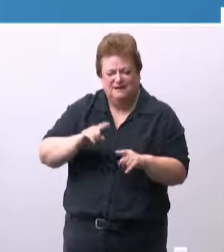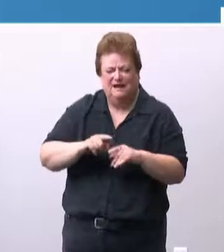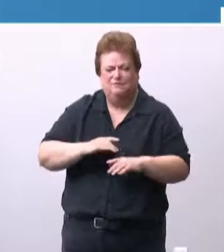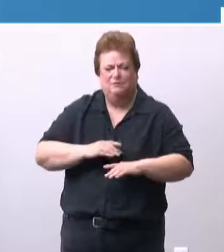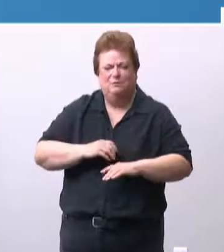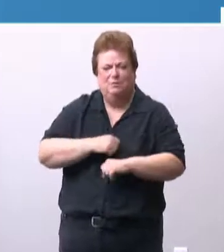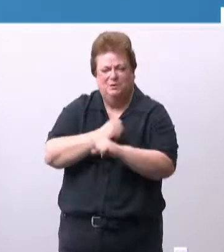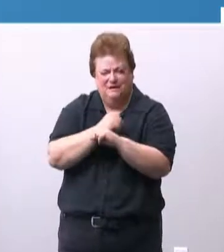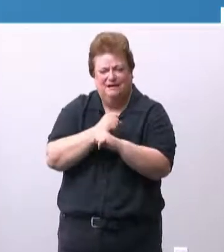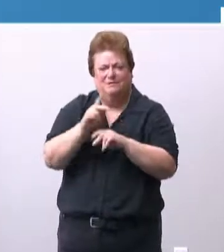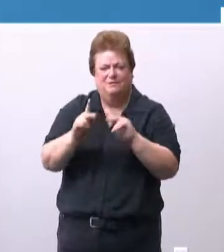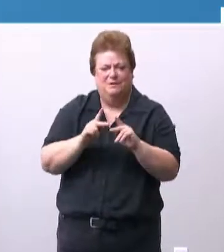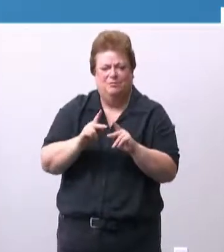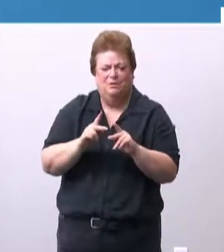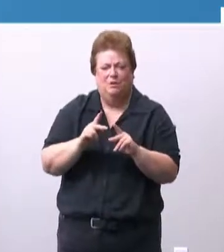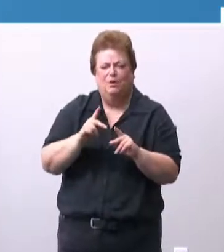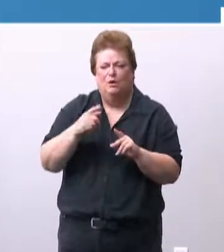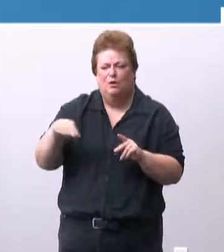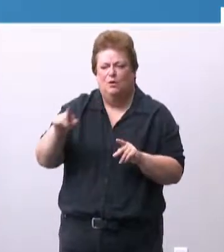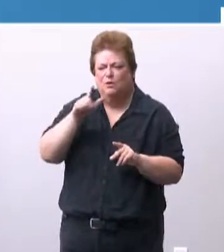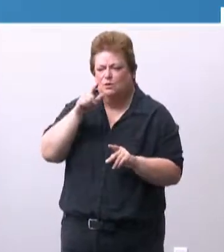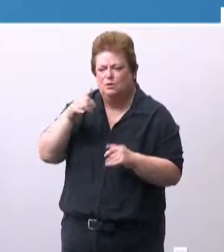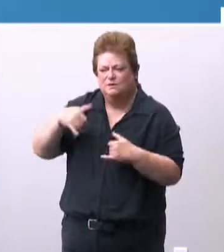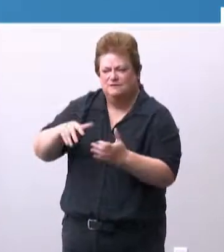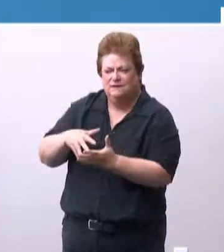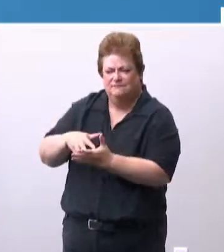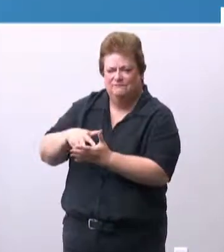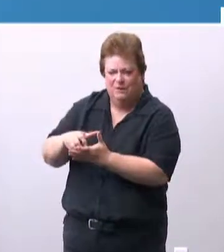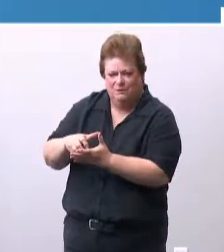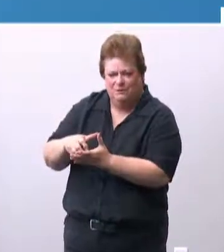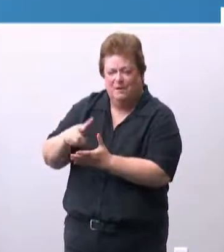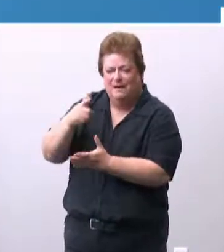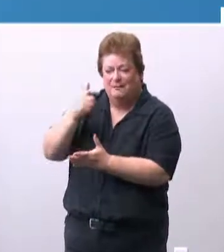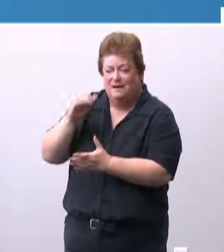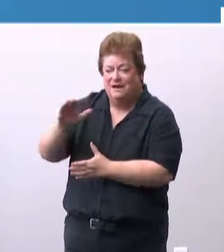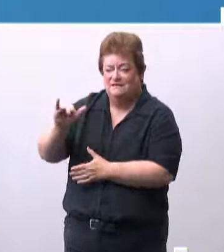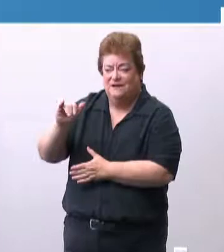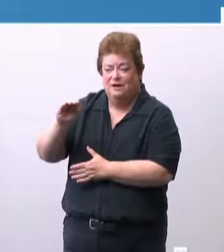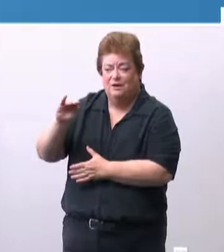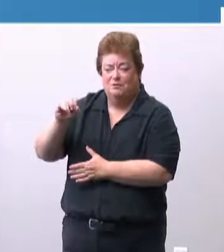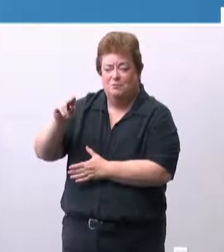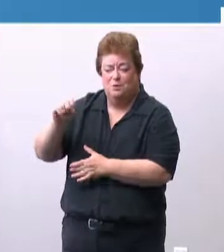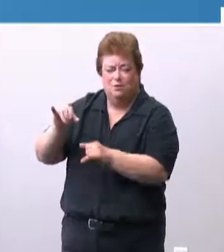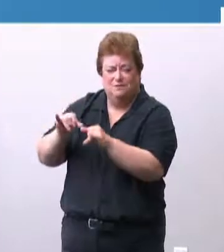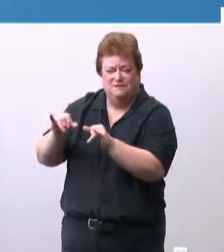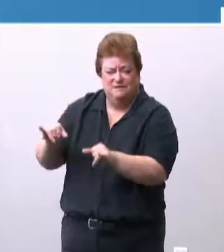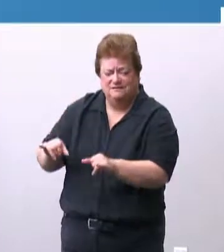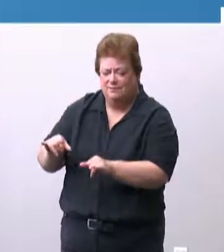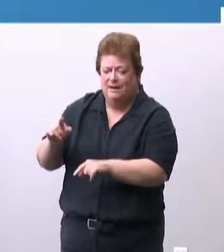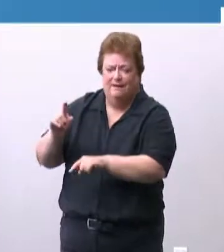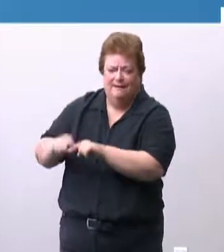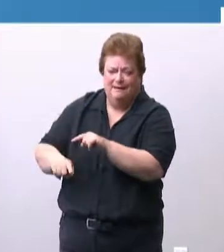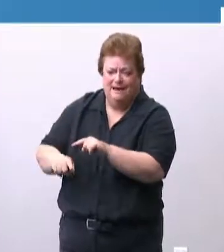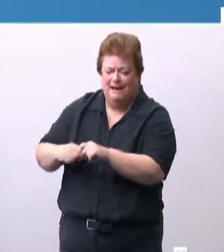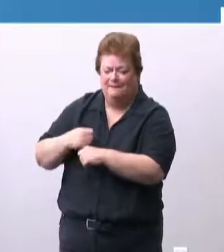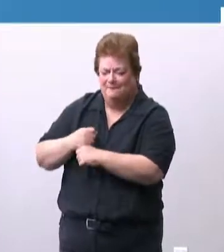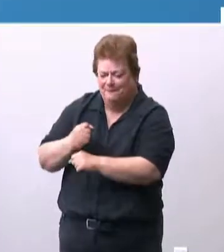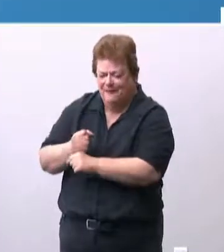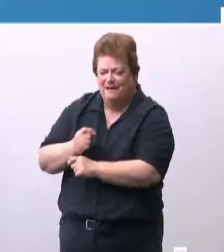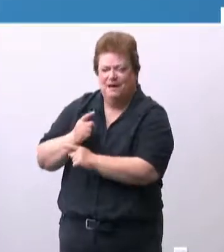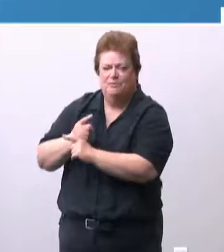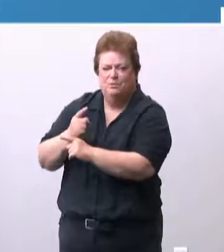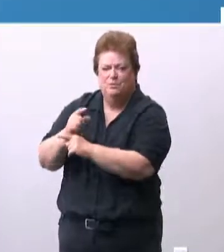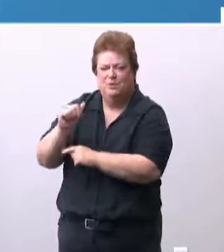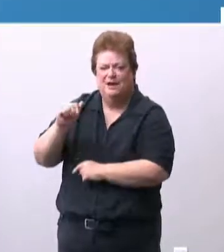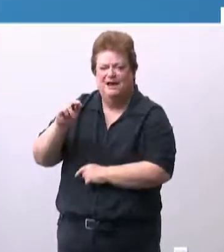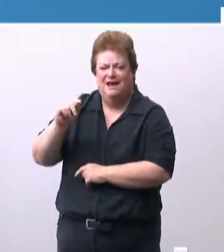who are still vulnerable just because their immune system hasn't been able to make the appropriate antibodies.